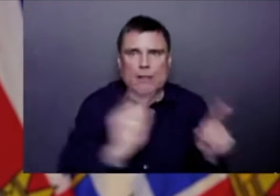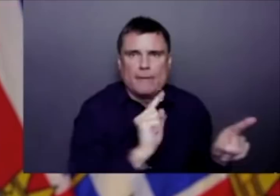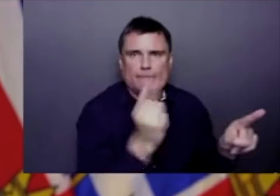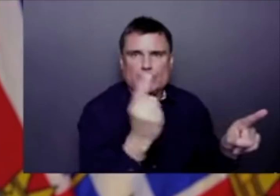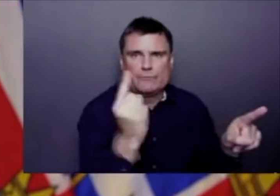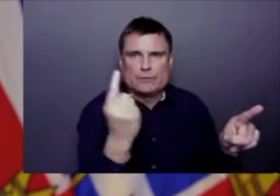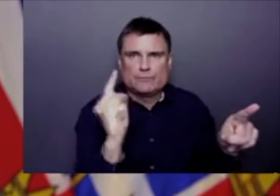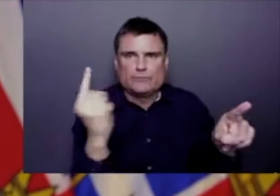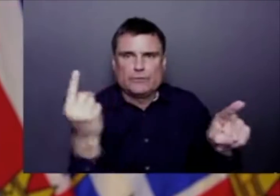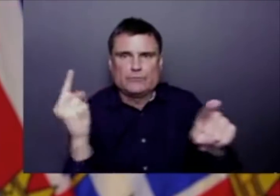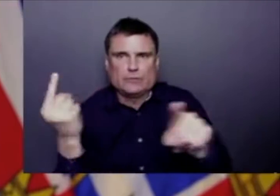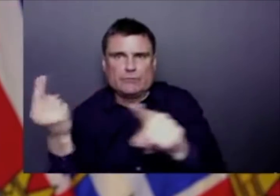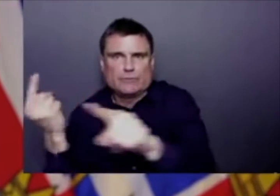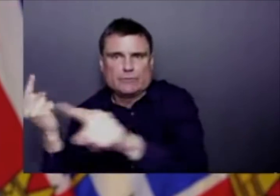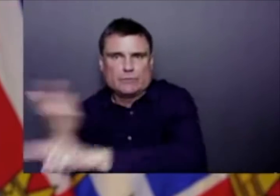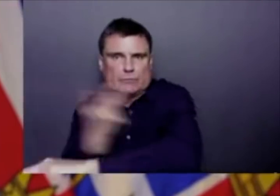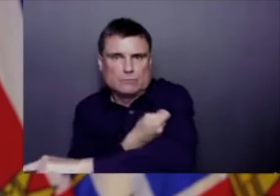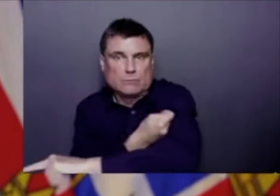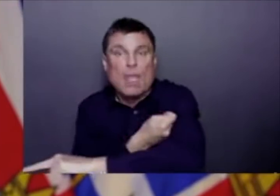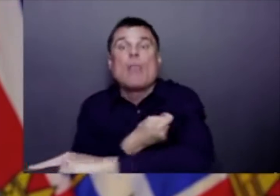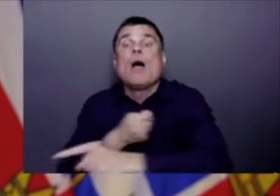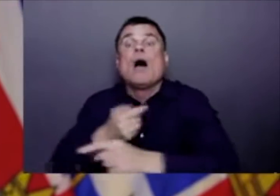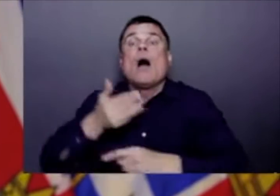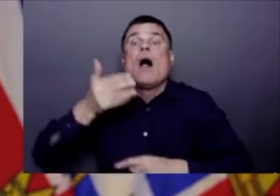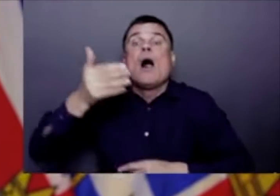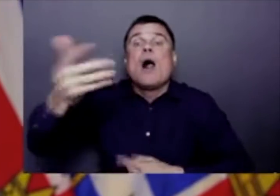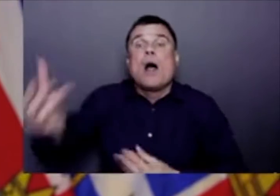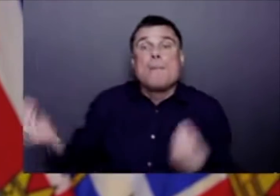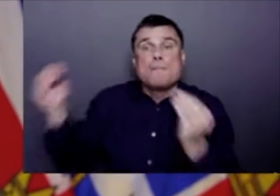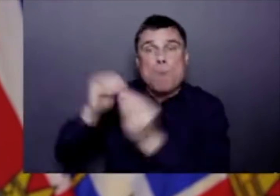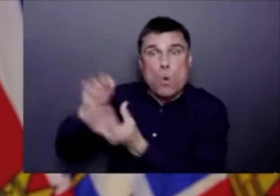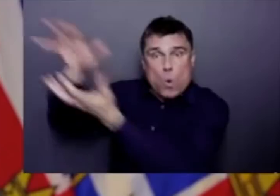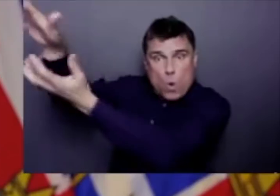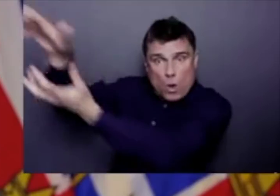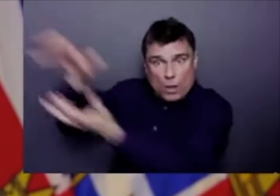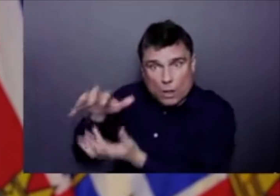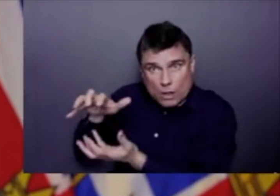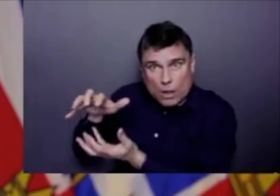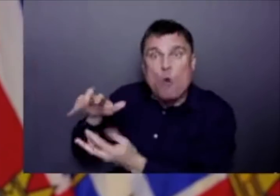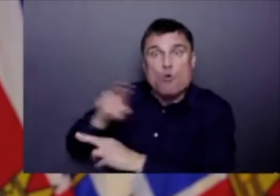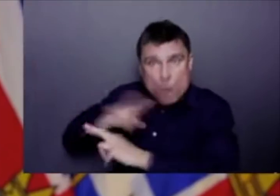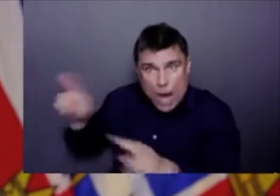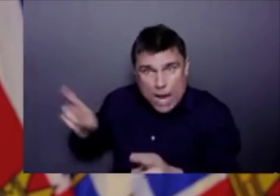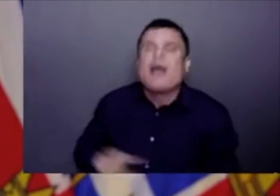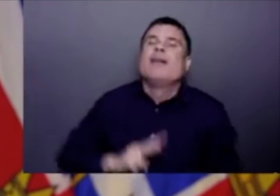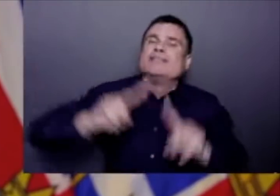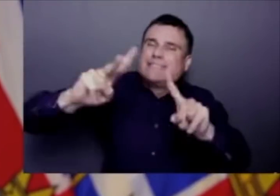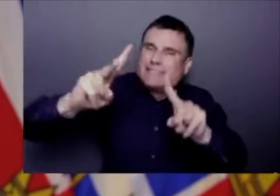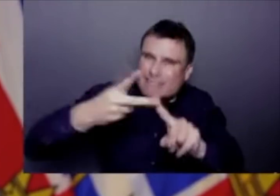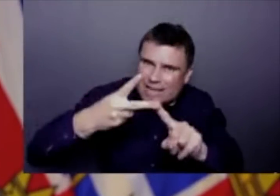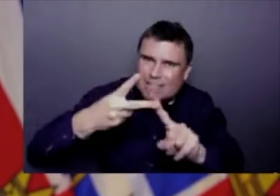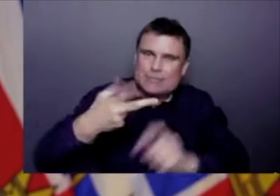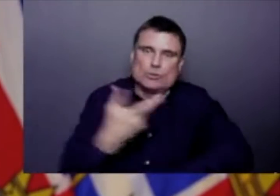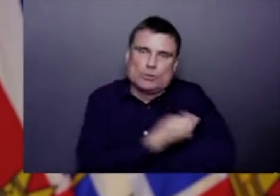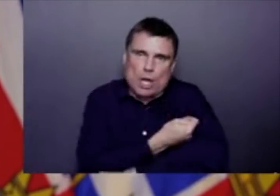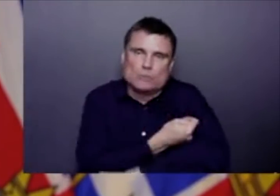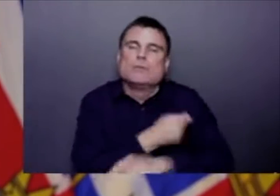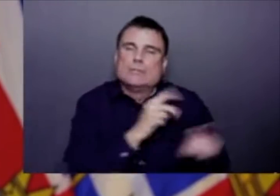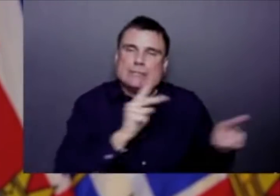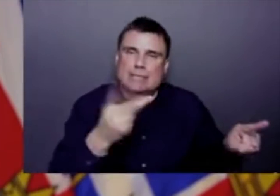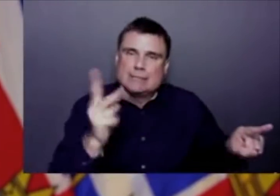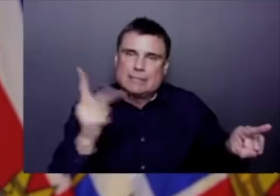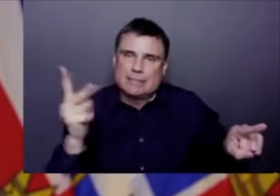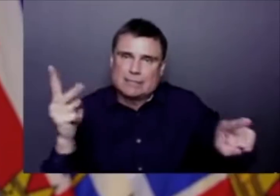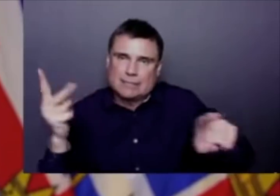Centre and BC CDC have already started that process so that we can monitor and make sure that if we're